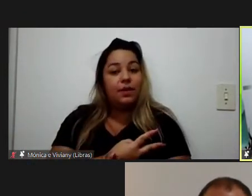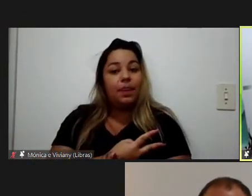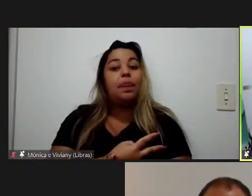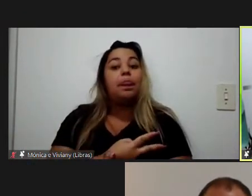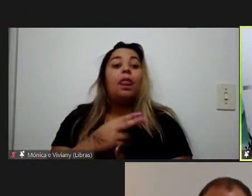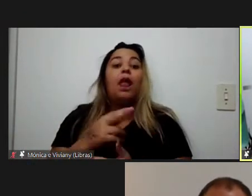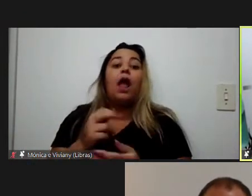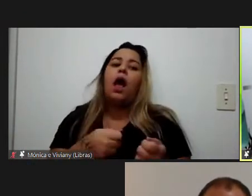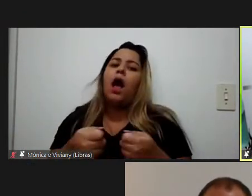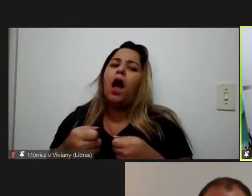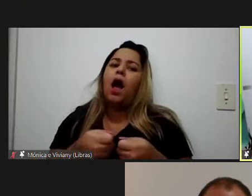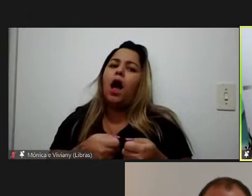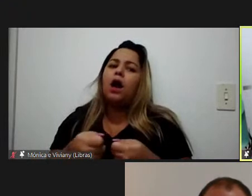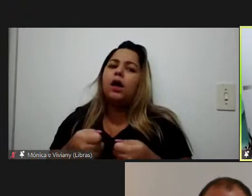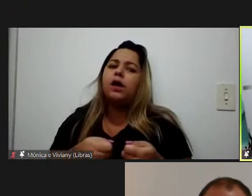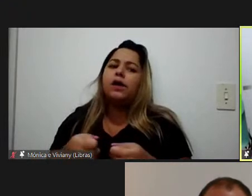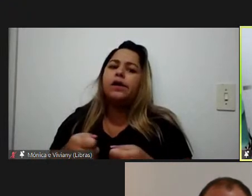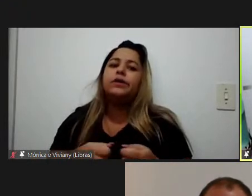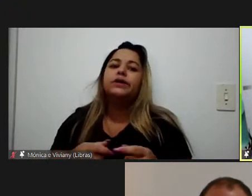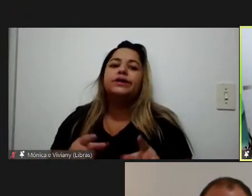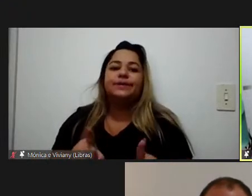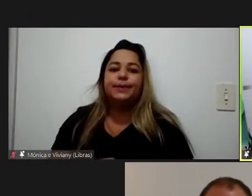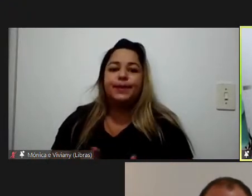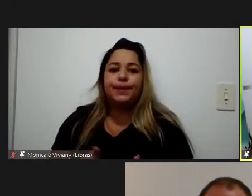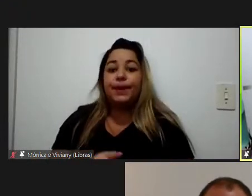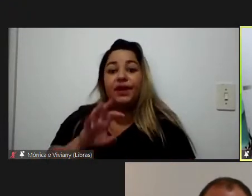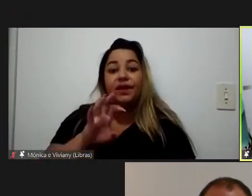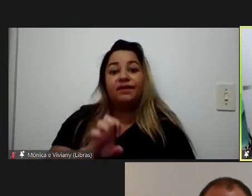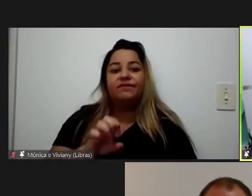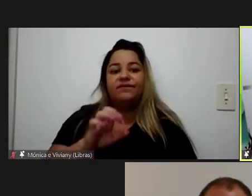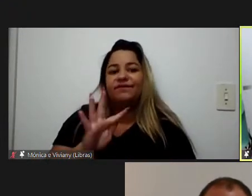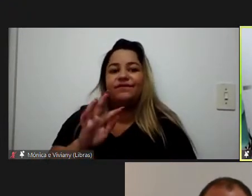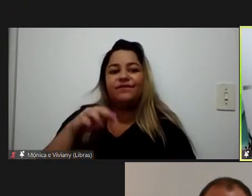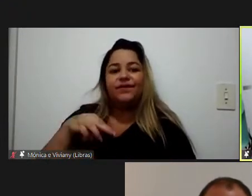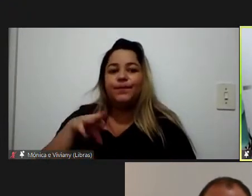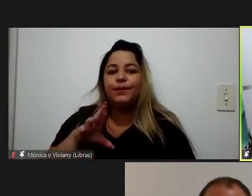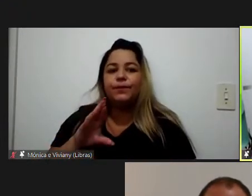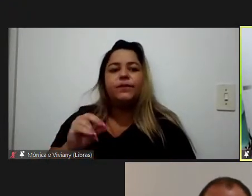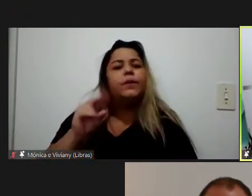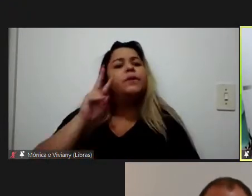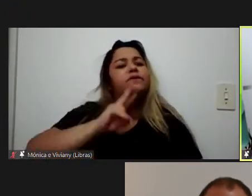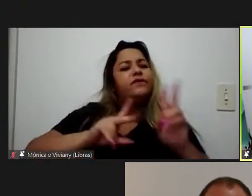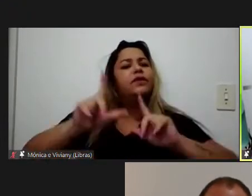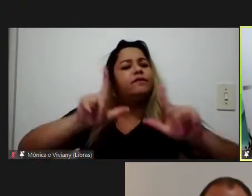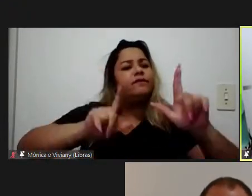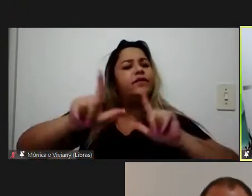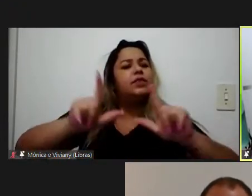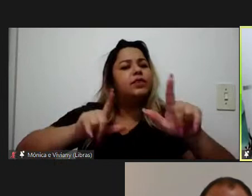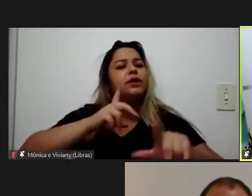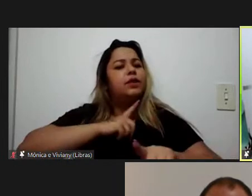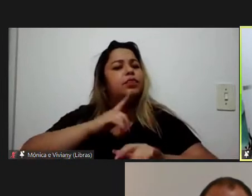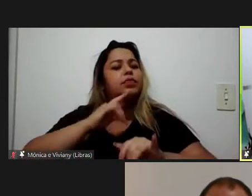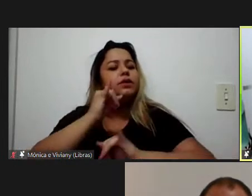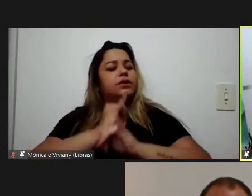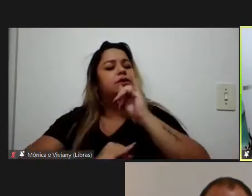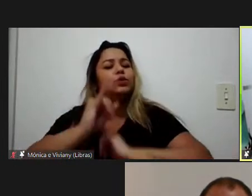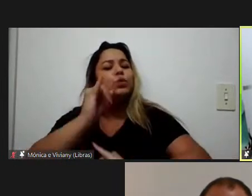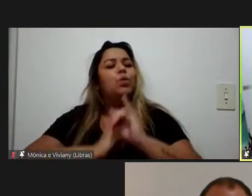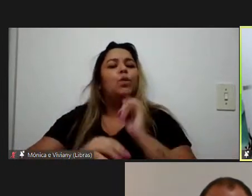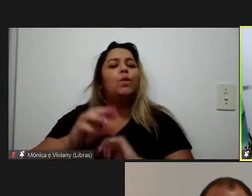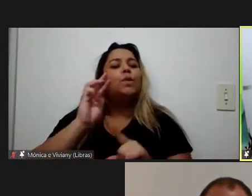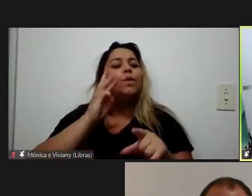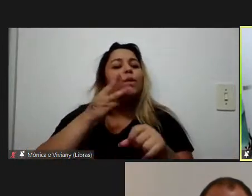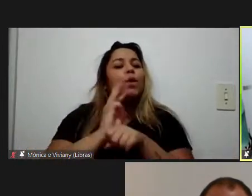Brazil, the marketing regulatory system. It's not so good